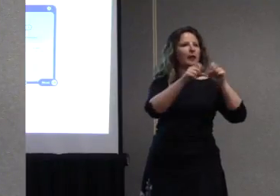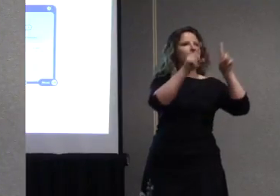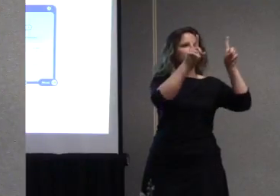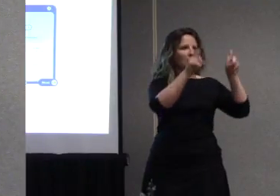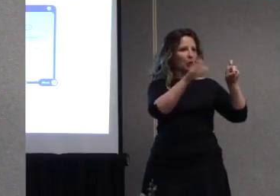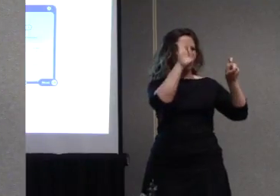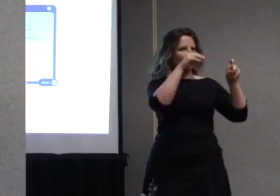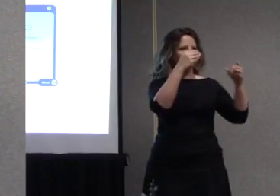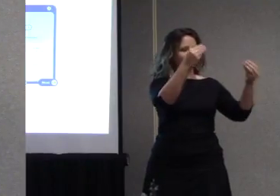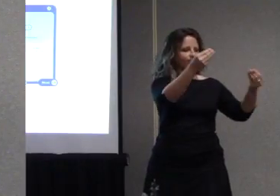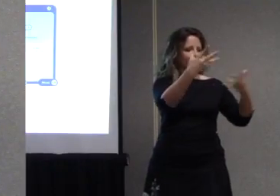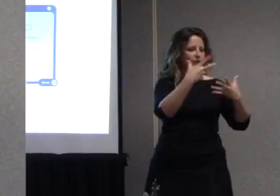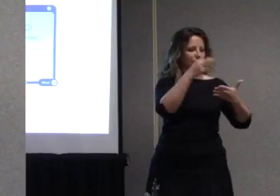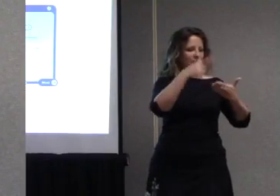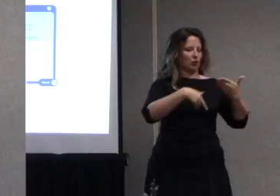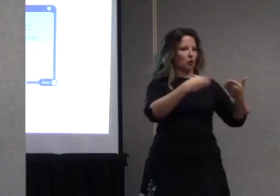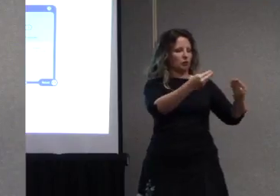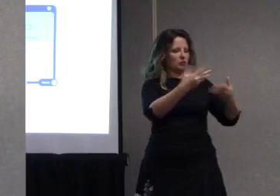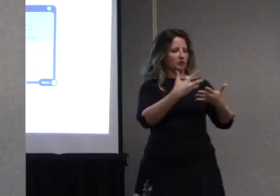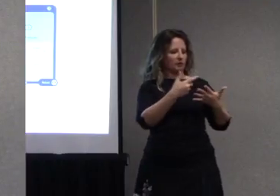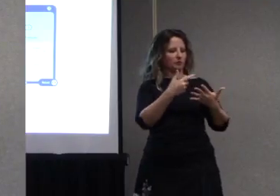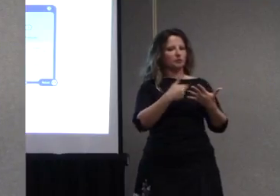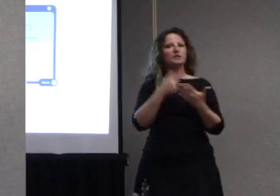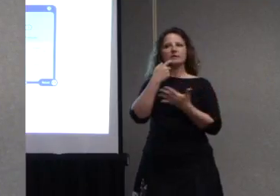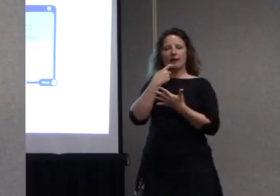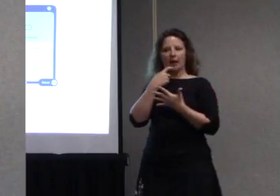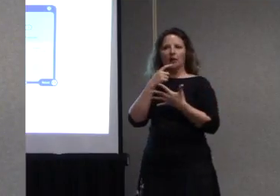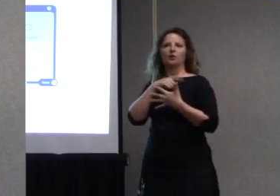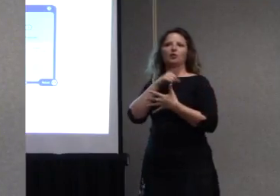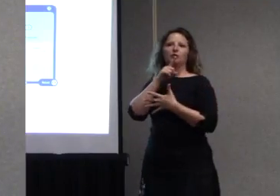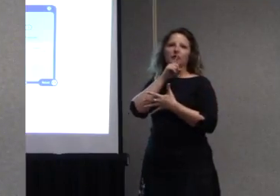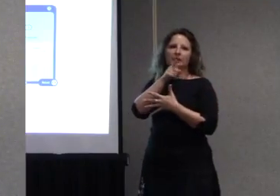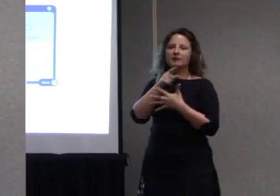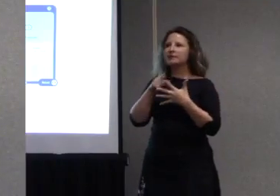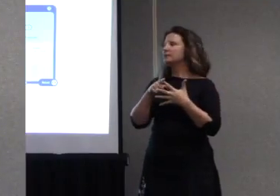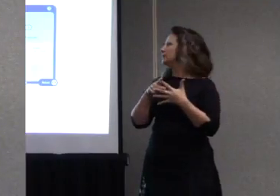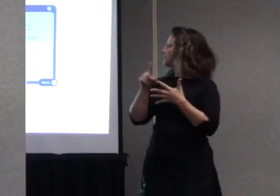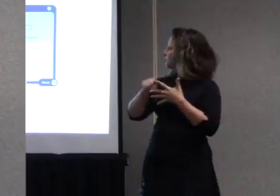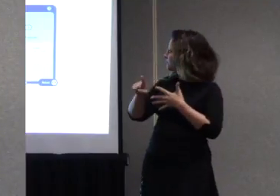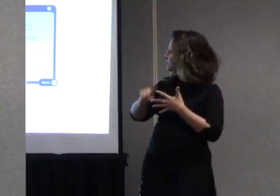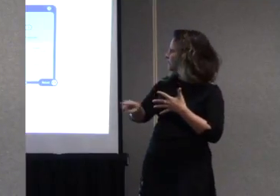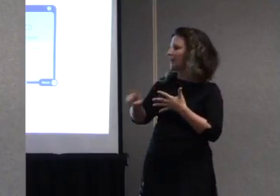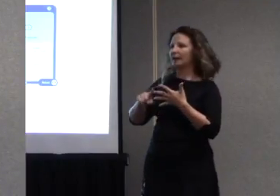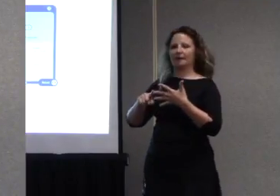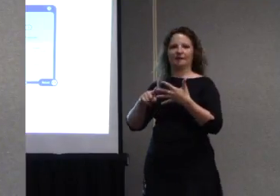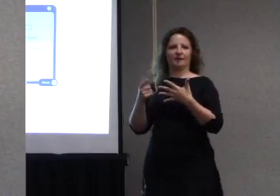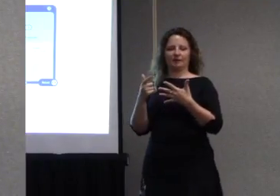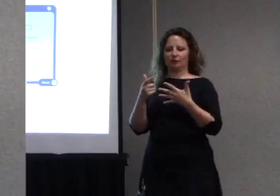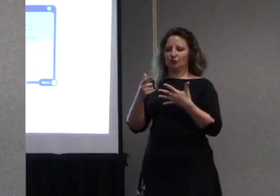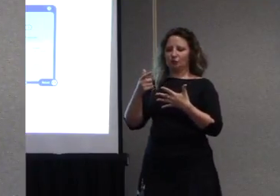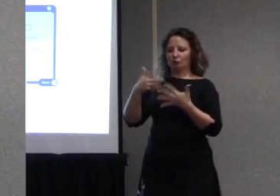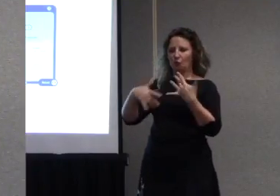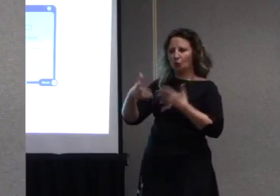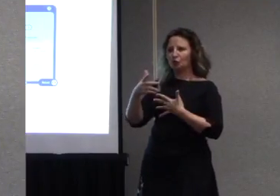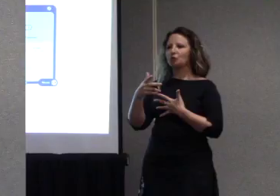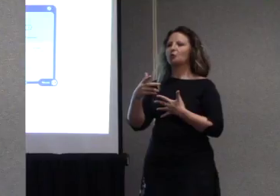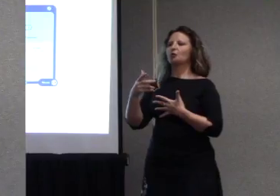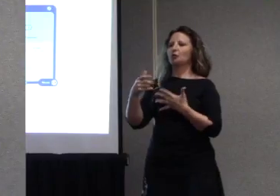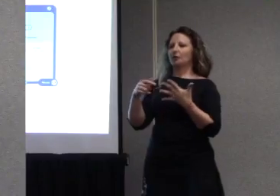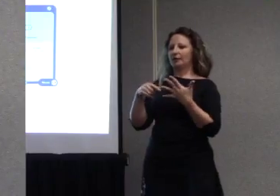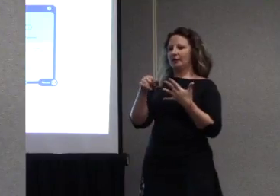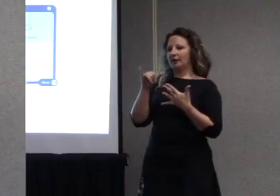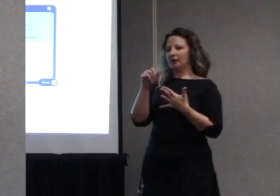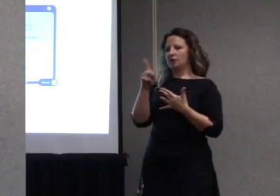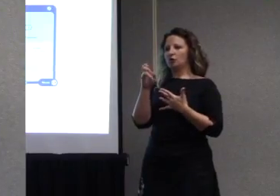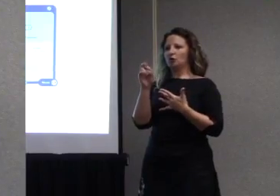the instrument, it will give you the results of realistic, investigative, artistic, social, enterprising,